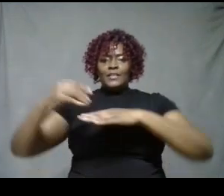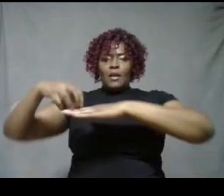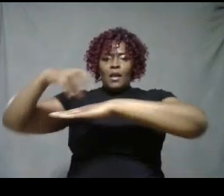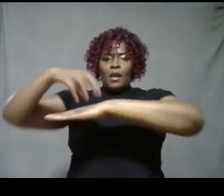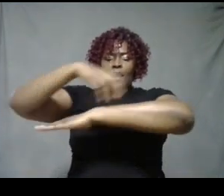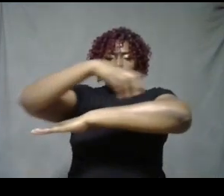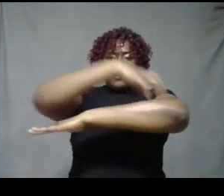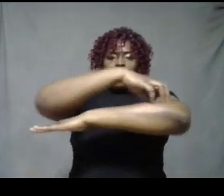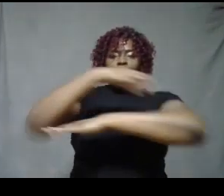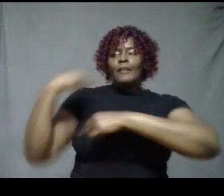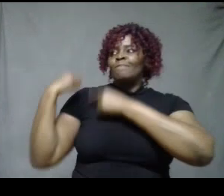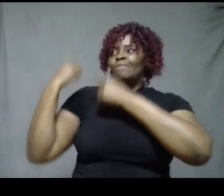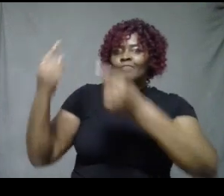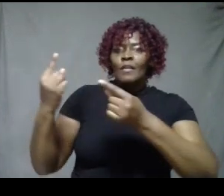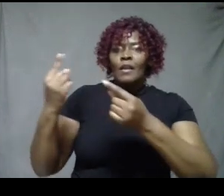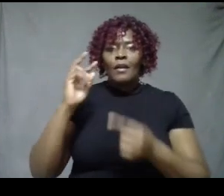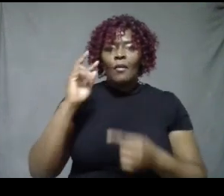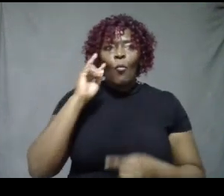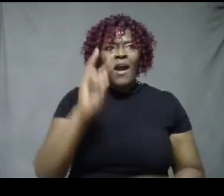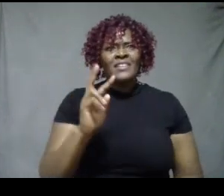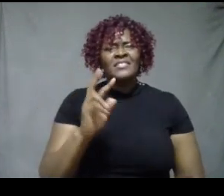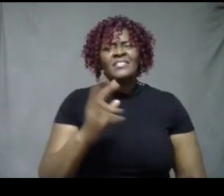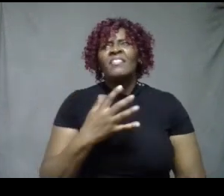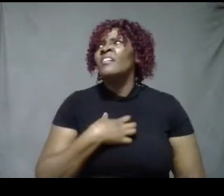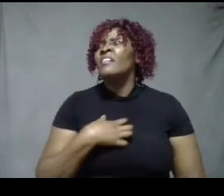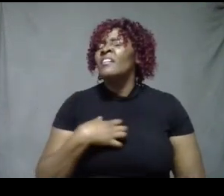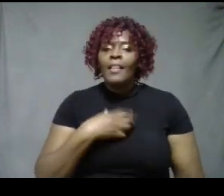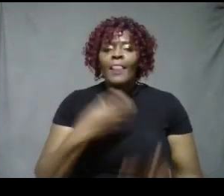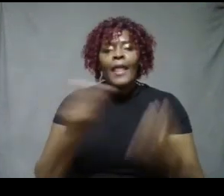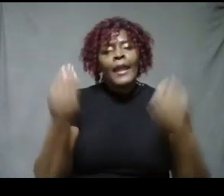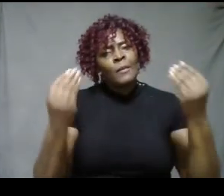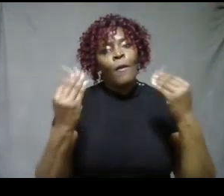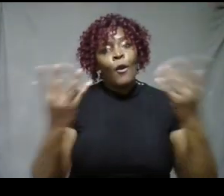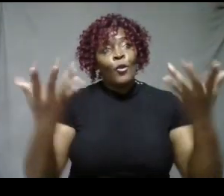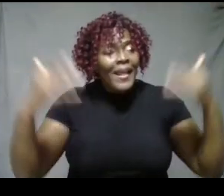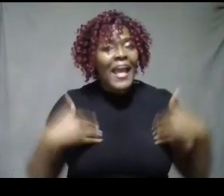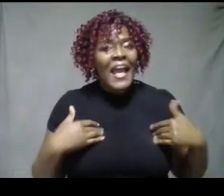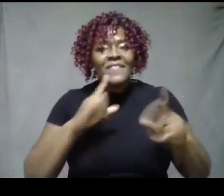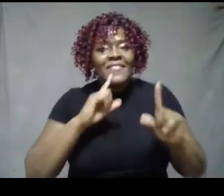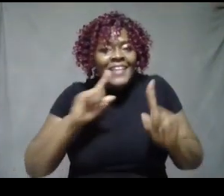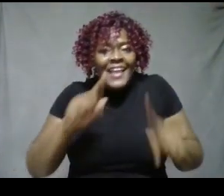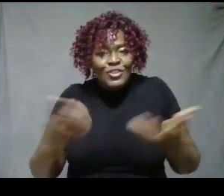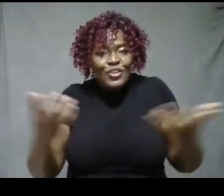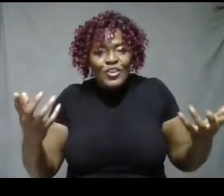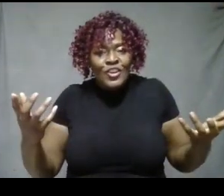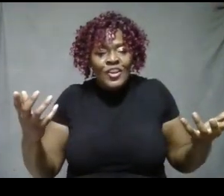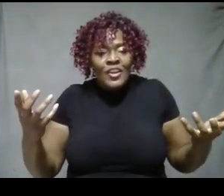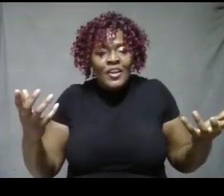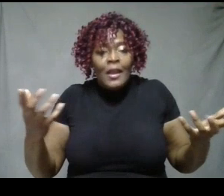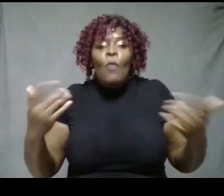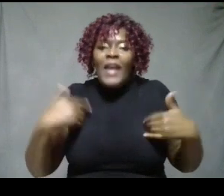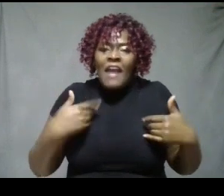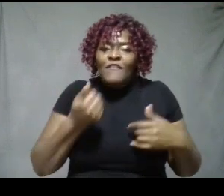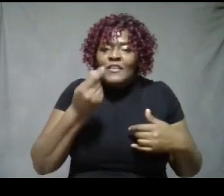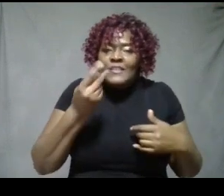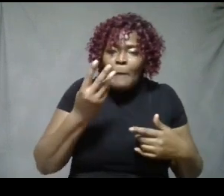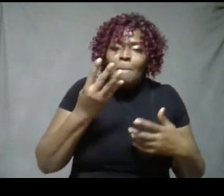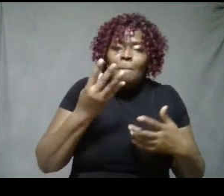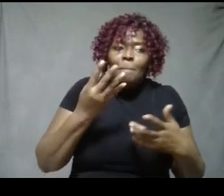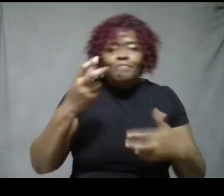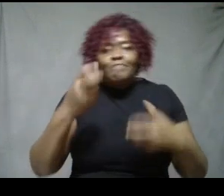disgust. And yeah, come on, people, you now have the solution. There are some contingencies, but let's go forward with